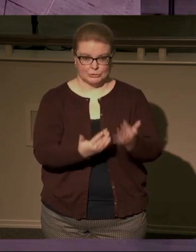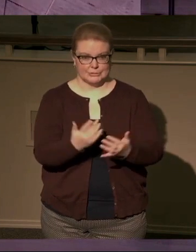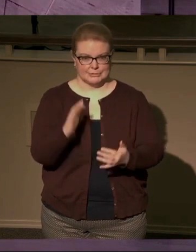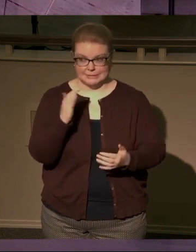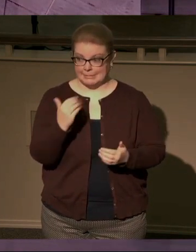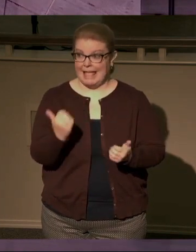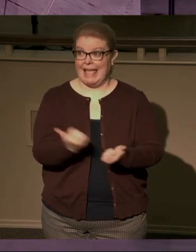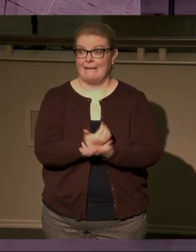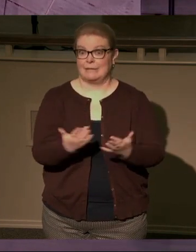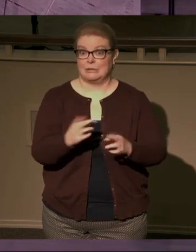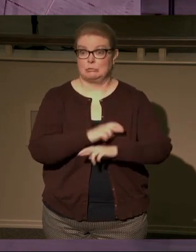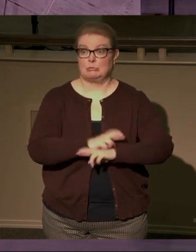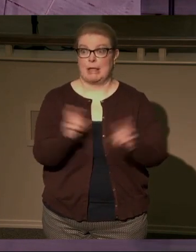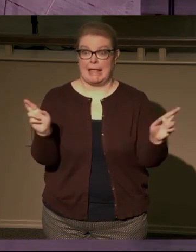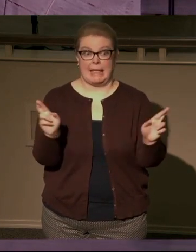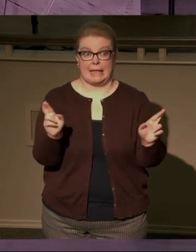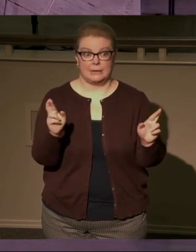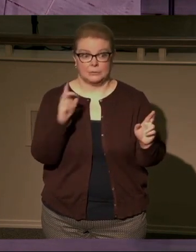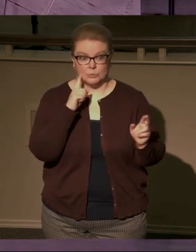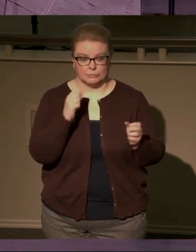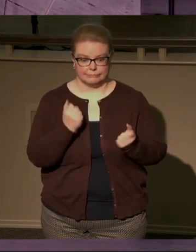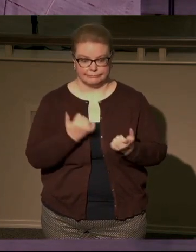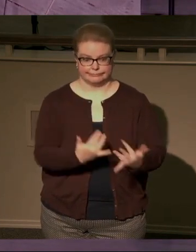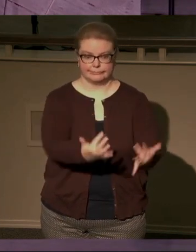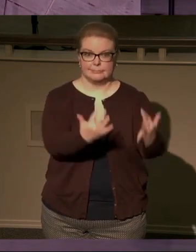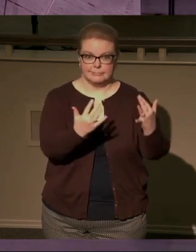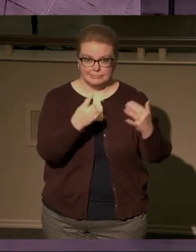on fire if you blink too hard.